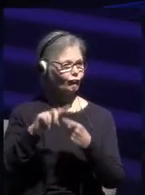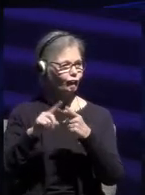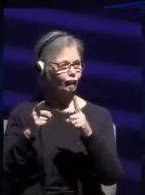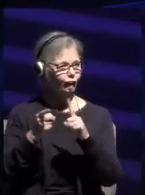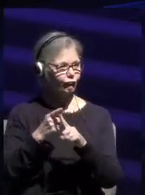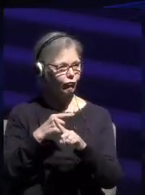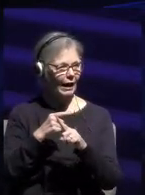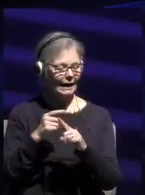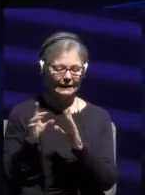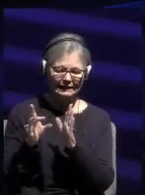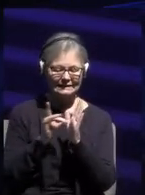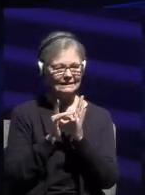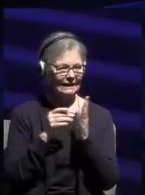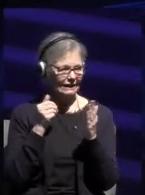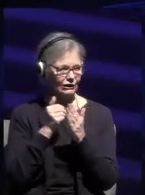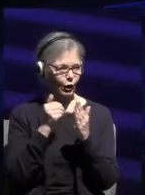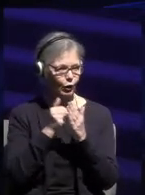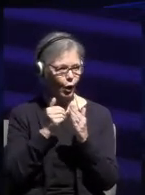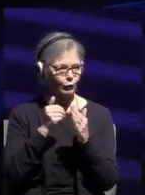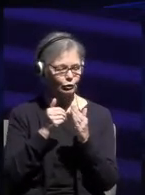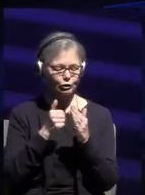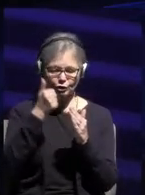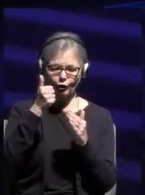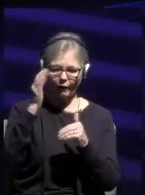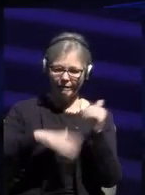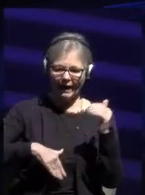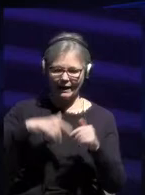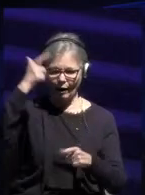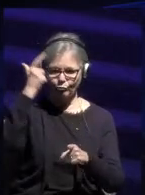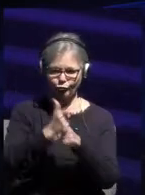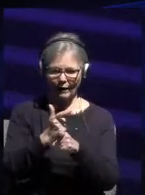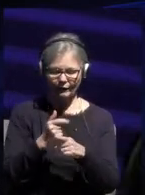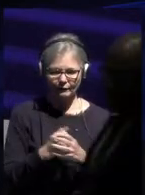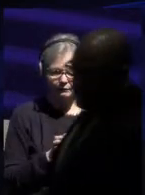your neighbor and say, there is a friend. And I want